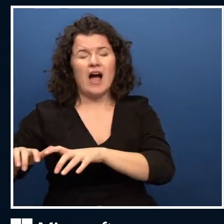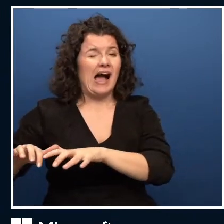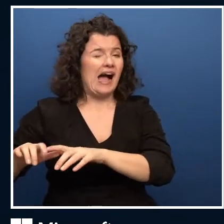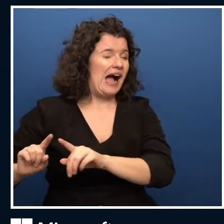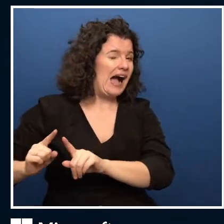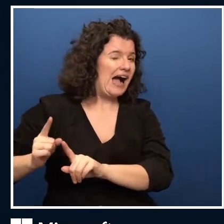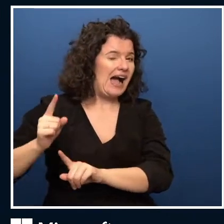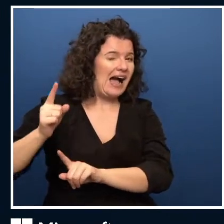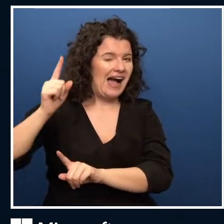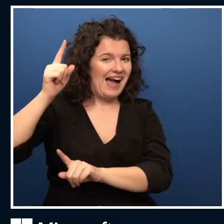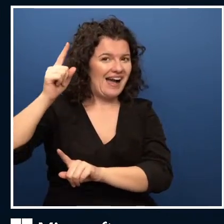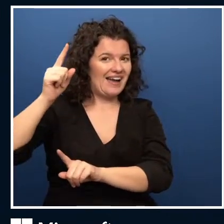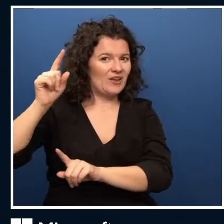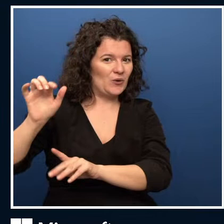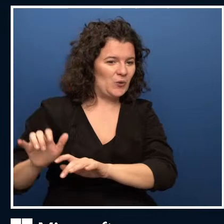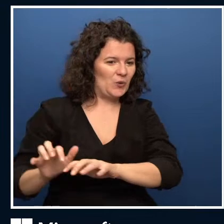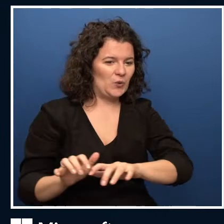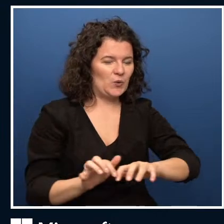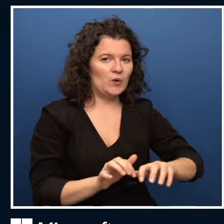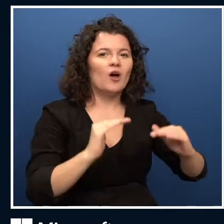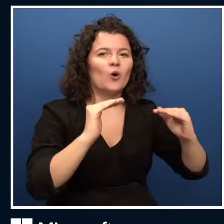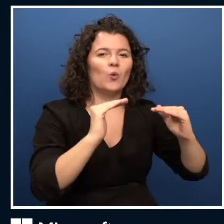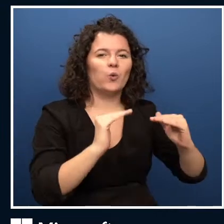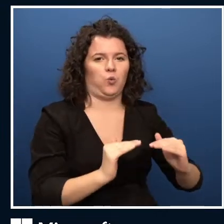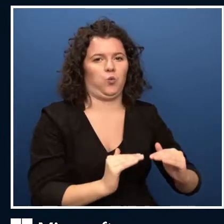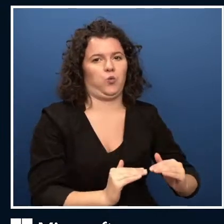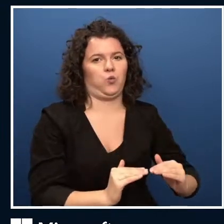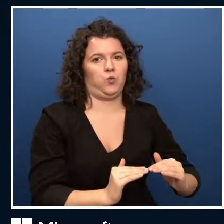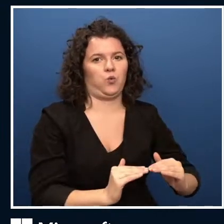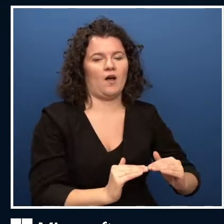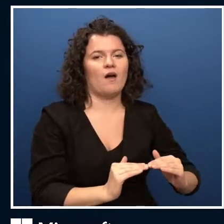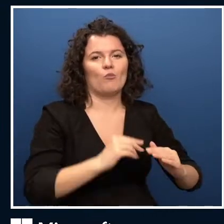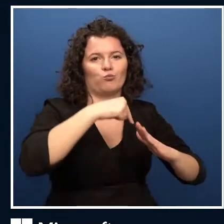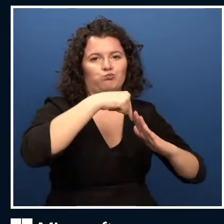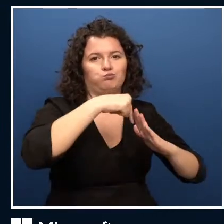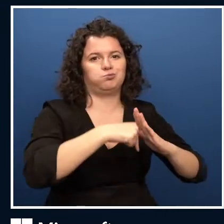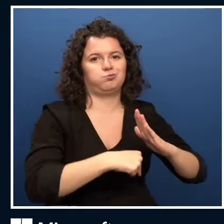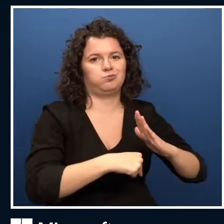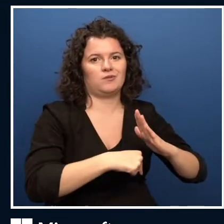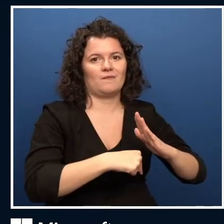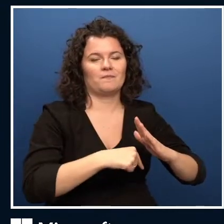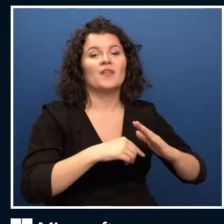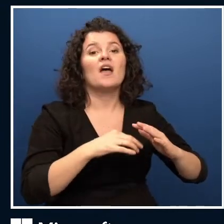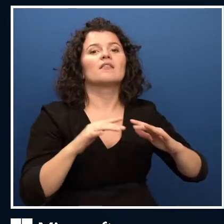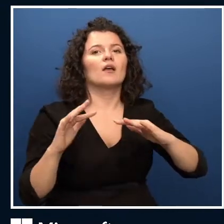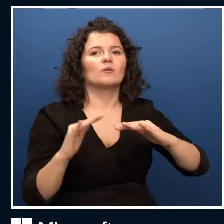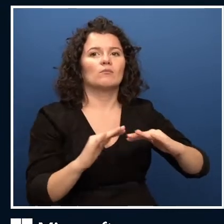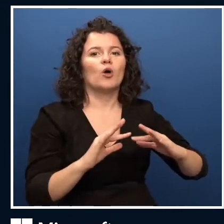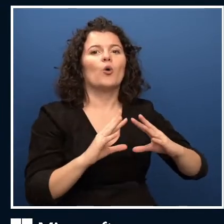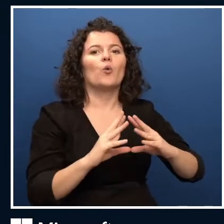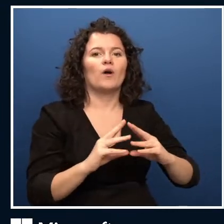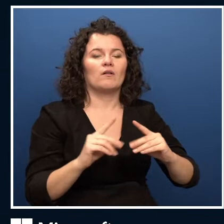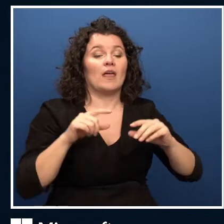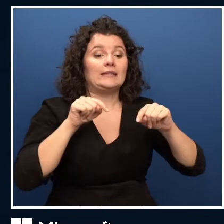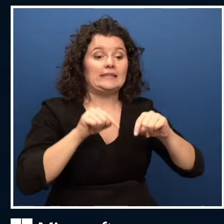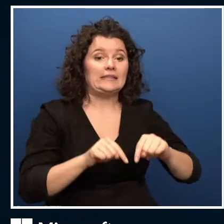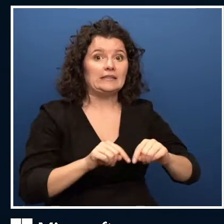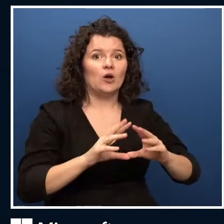a lower decibel sound and ultimately fades off. So this is being signified here,